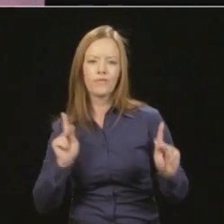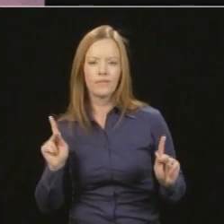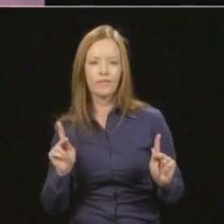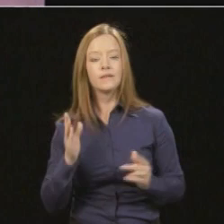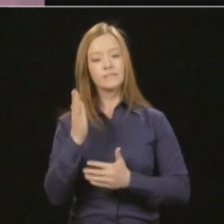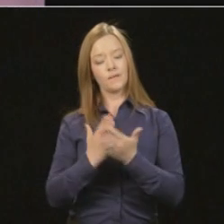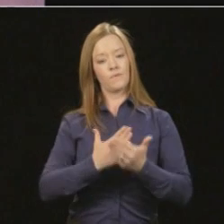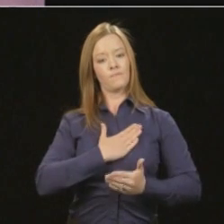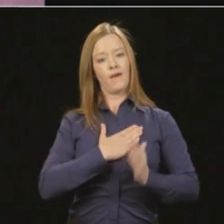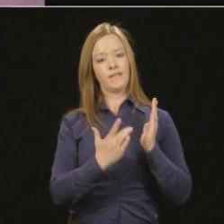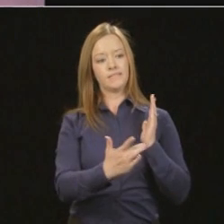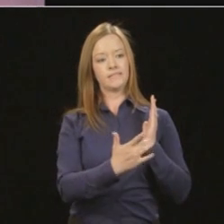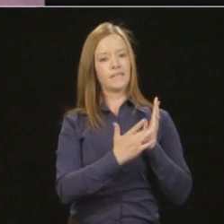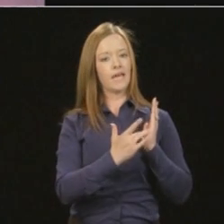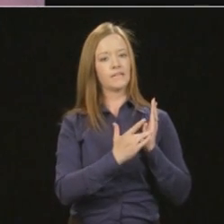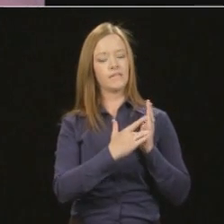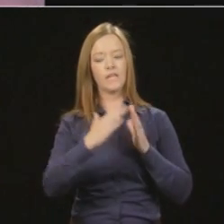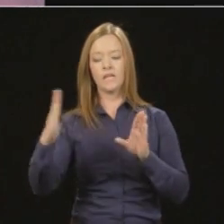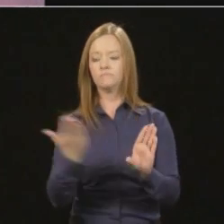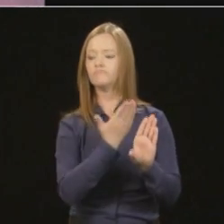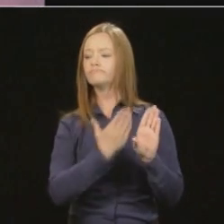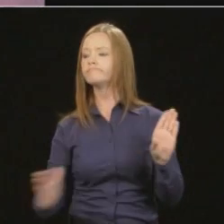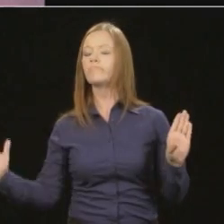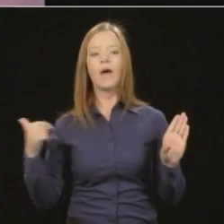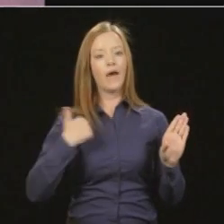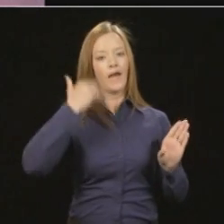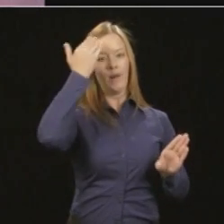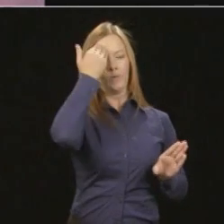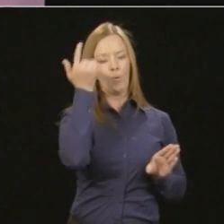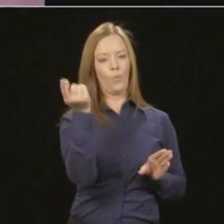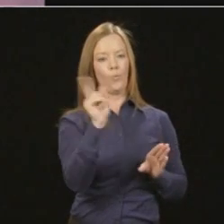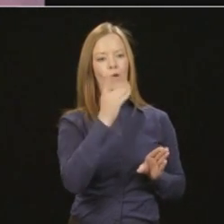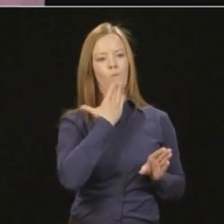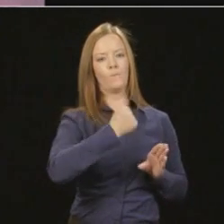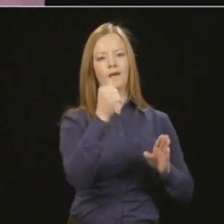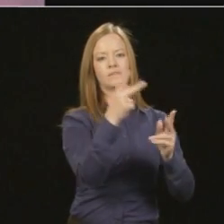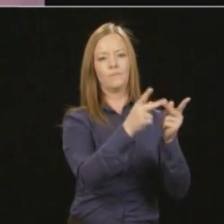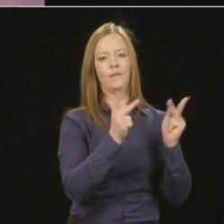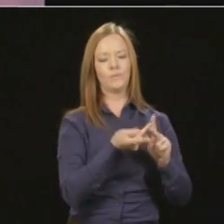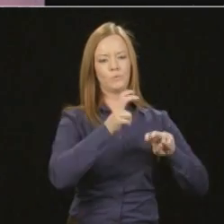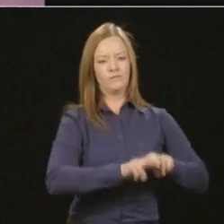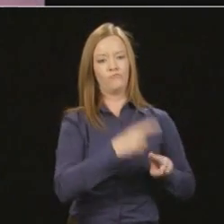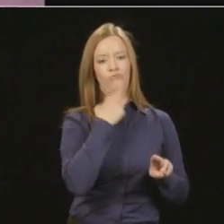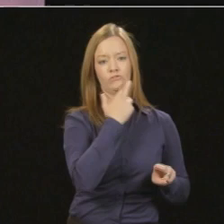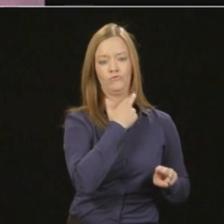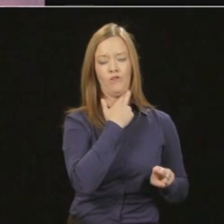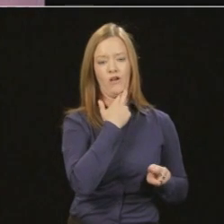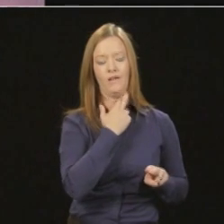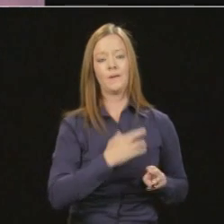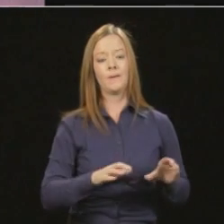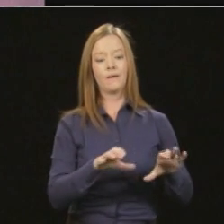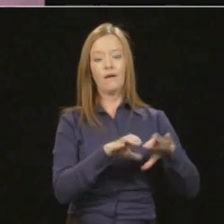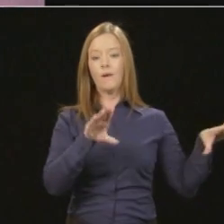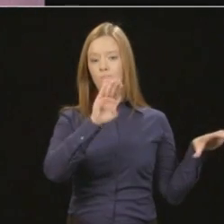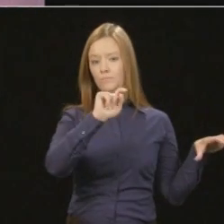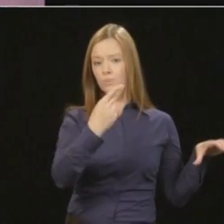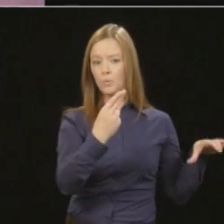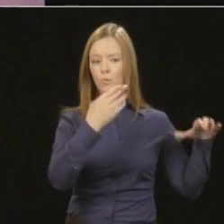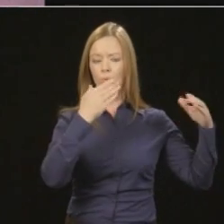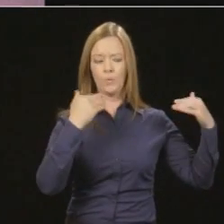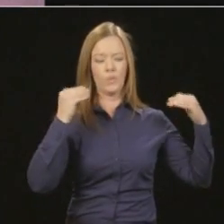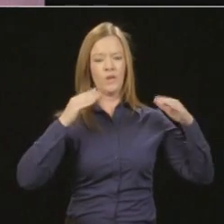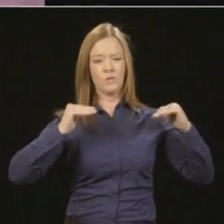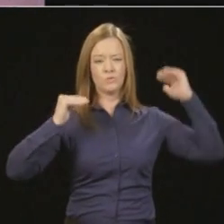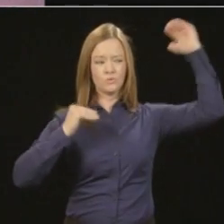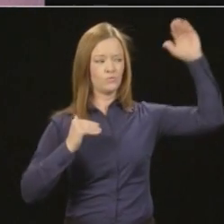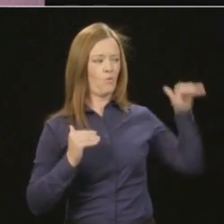Some of the techniques I use range from knowing where to sit in a restaurant, in a high-backed booth, away from the bar,